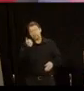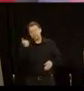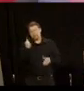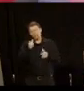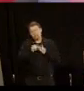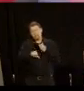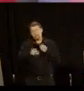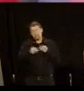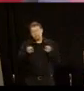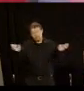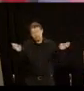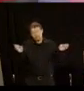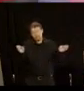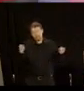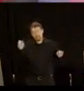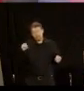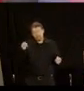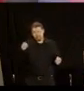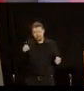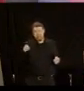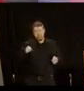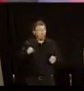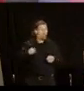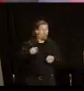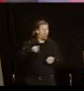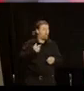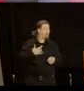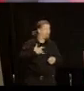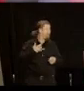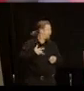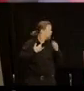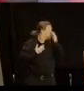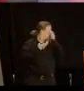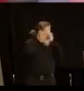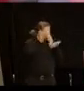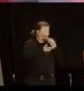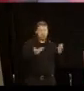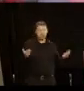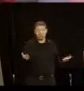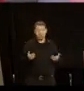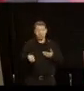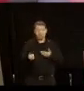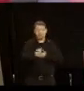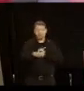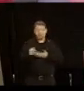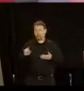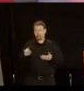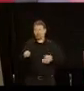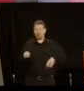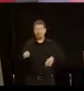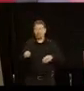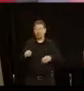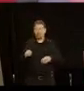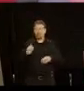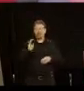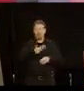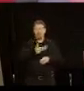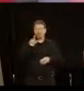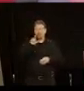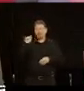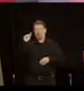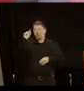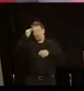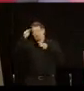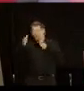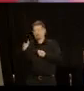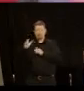say that. We have him right here in the front row. Guys, he is here listening. He is here for you. Our Lieutenant Governor is